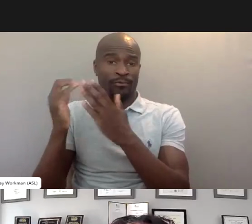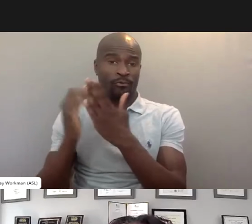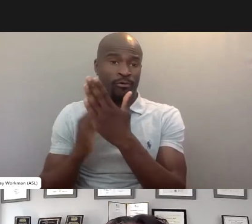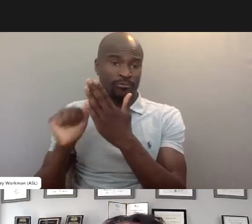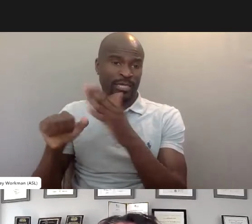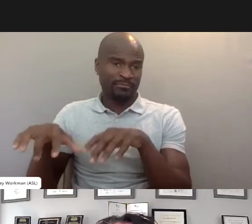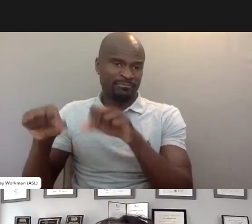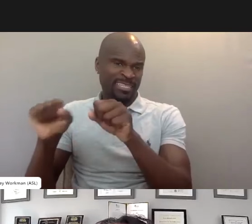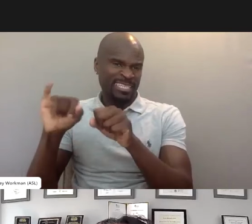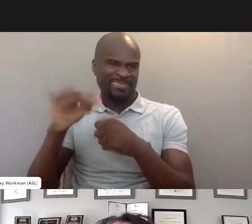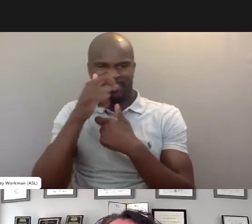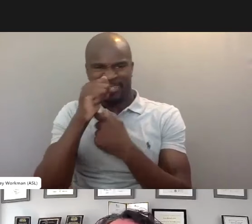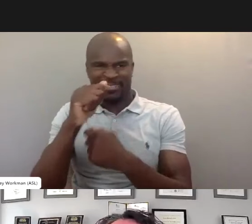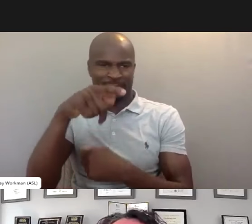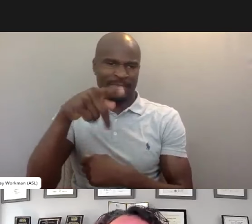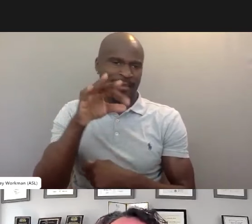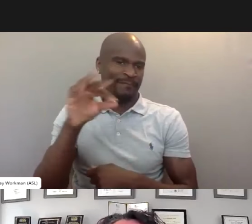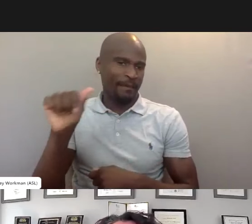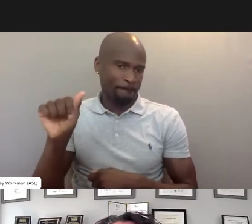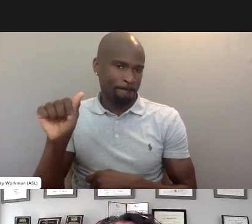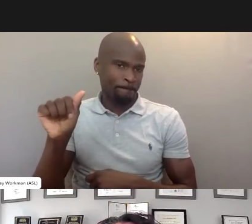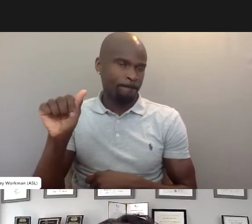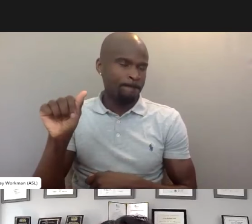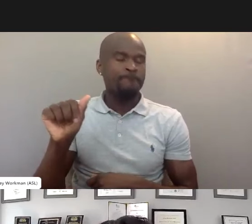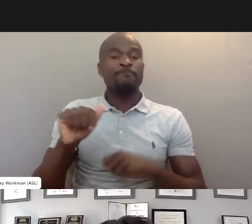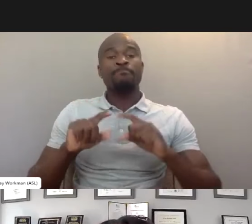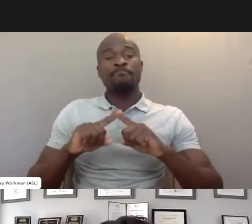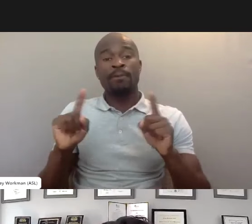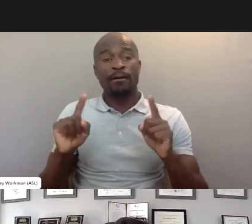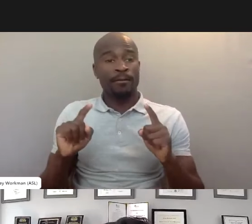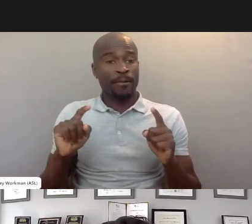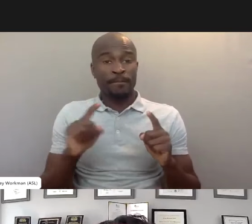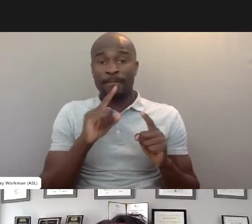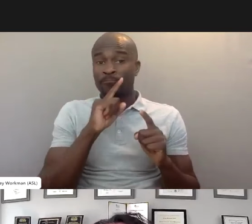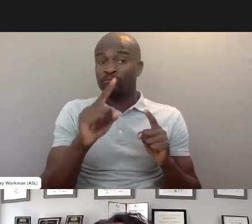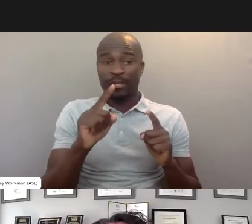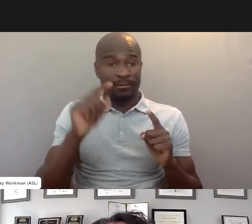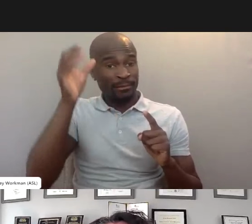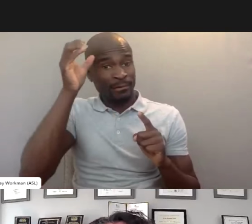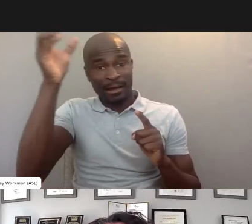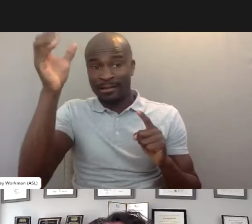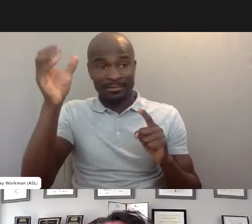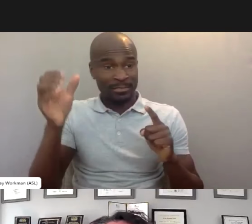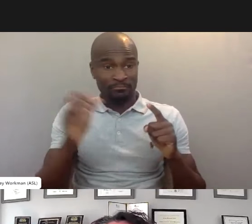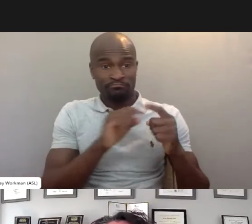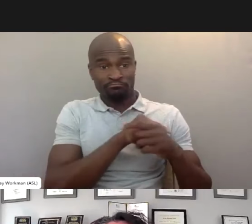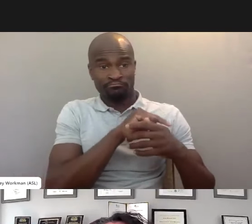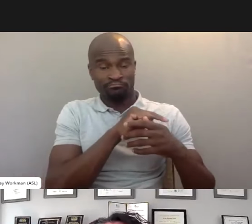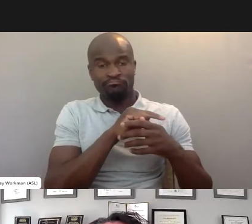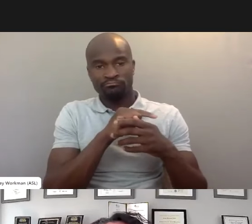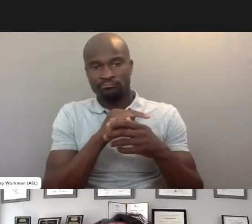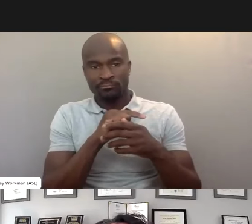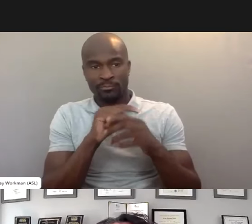The essential concepts are really to foster sort of, we know from the literature, 5 areas that we